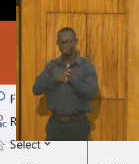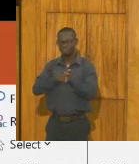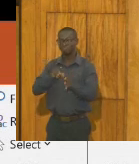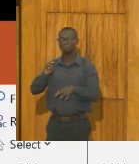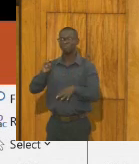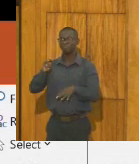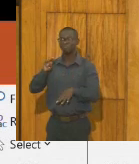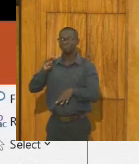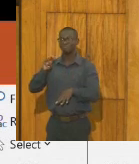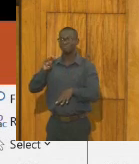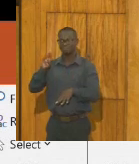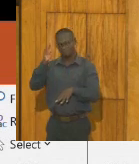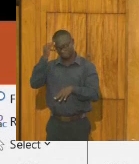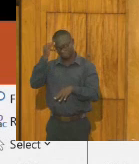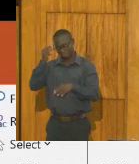Kenya.